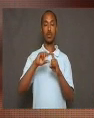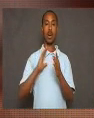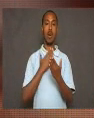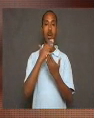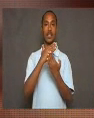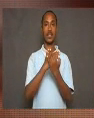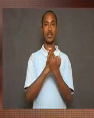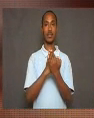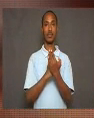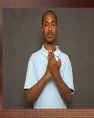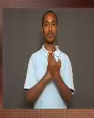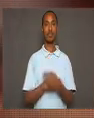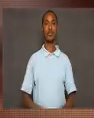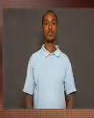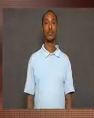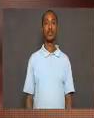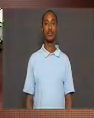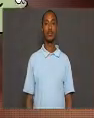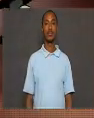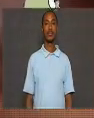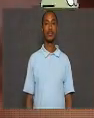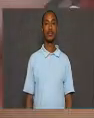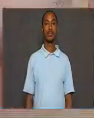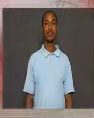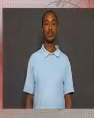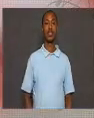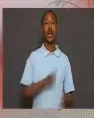Let's get back to our lesson.